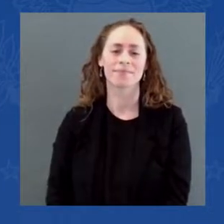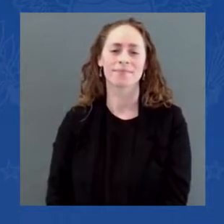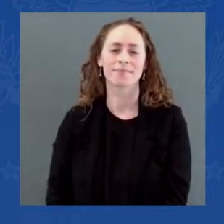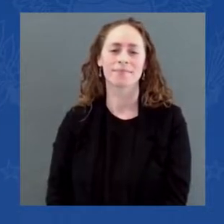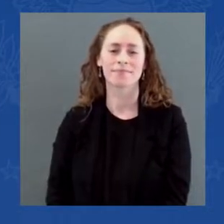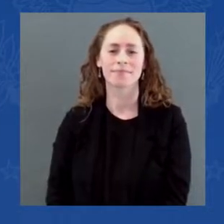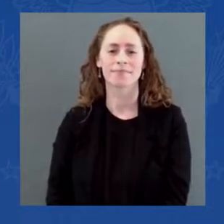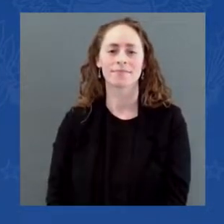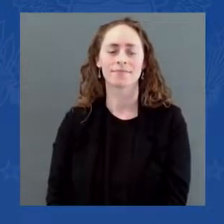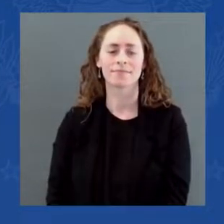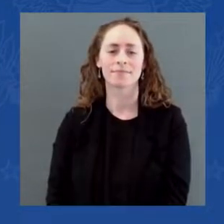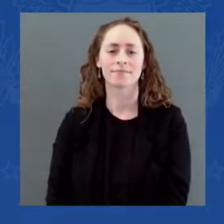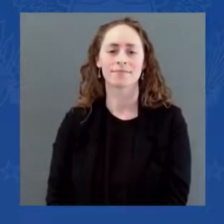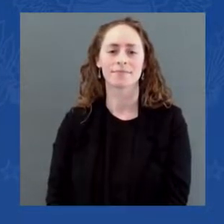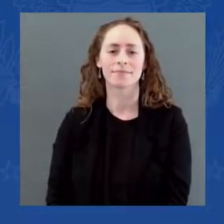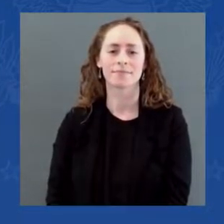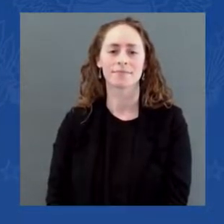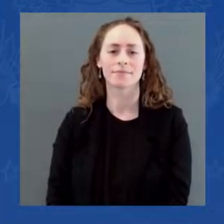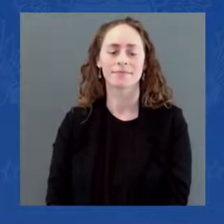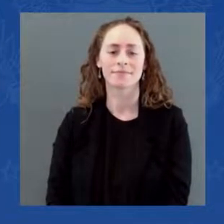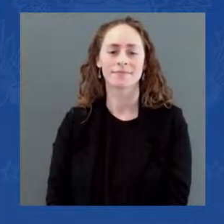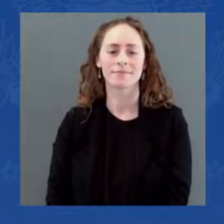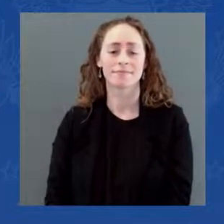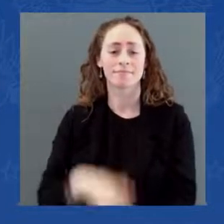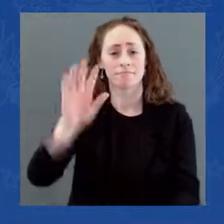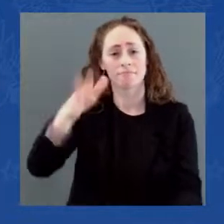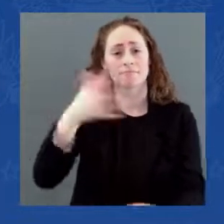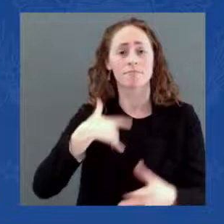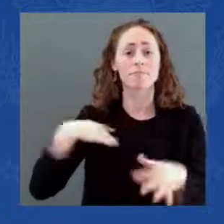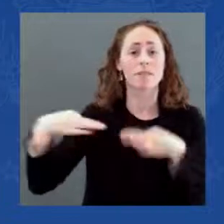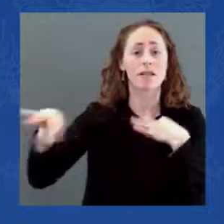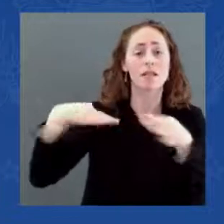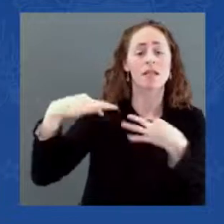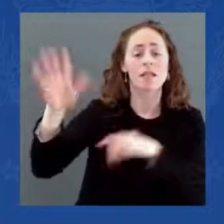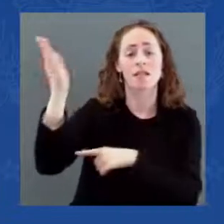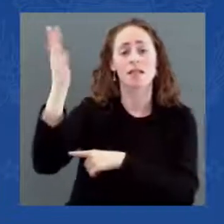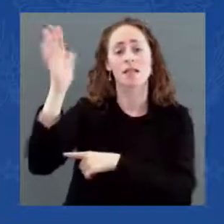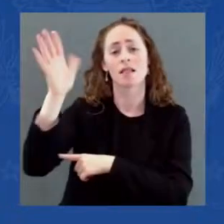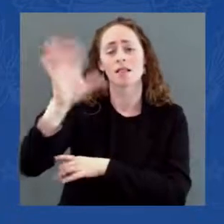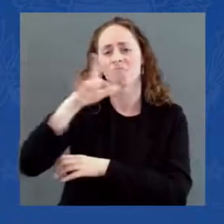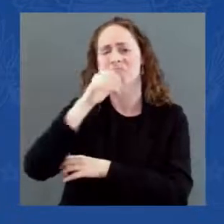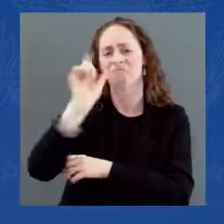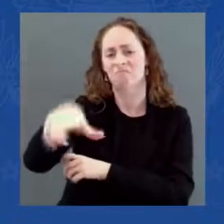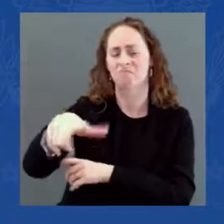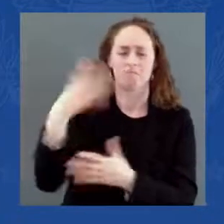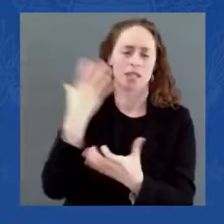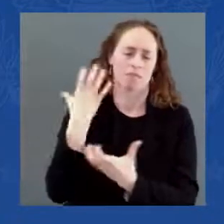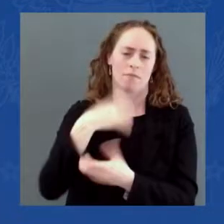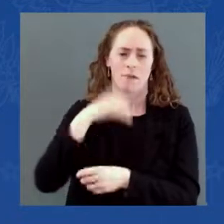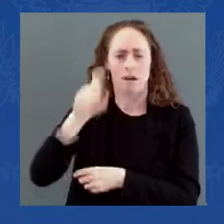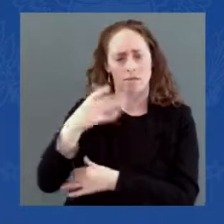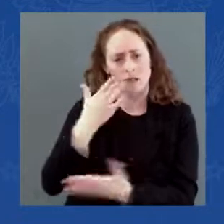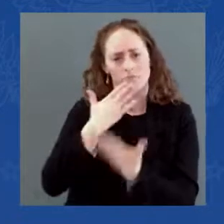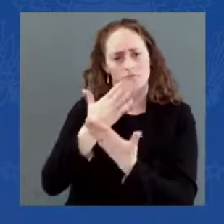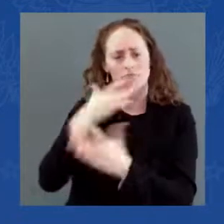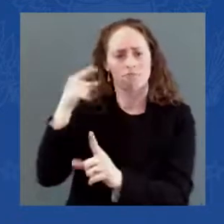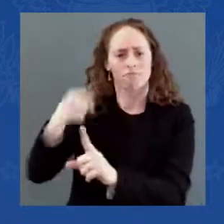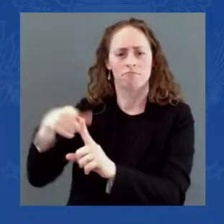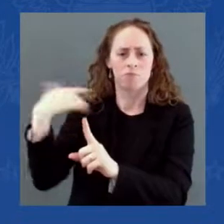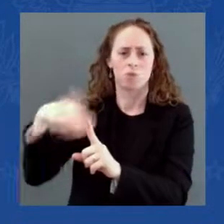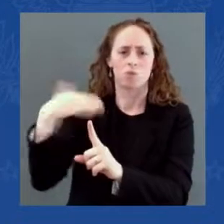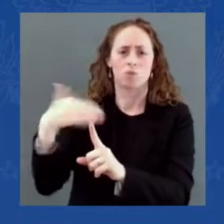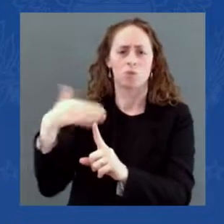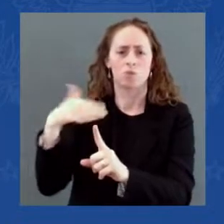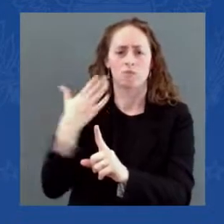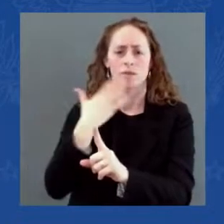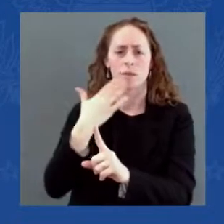After I was elected president, Dr. Collins was one of the first calls. I think you're the second call I made to ask you if you'd stay on.